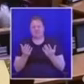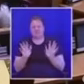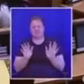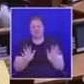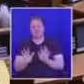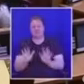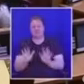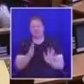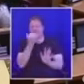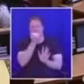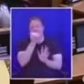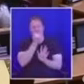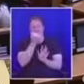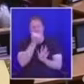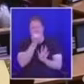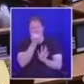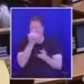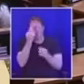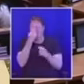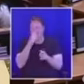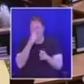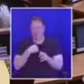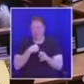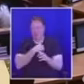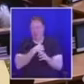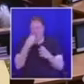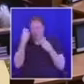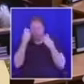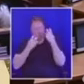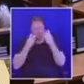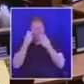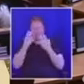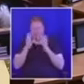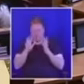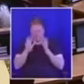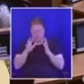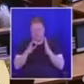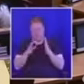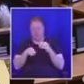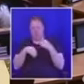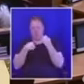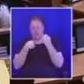Sorry, honorable members, we are on motion.